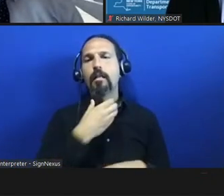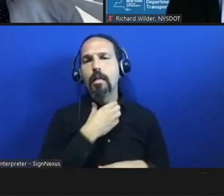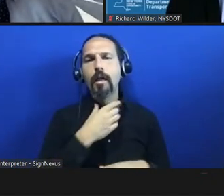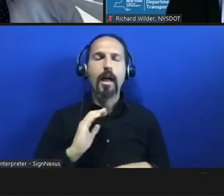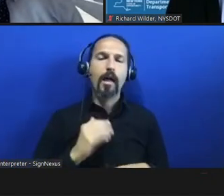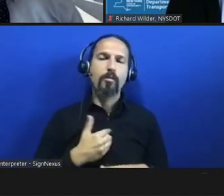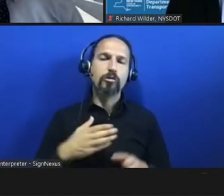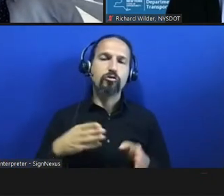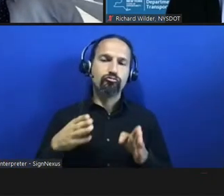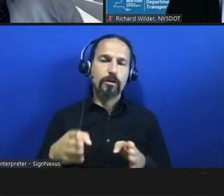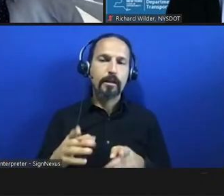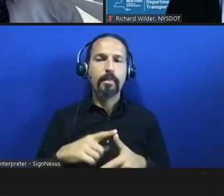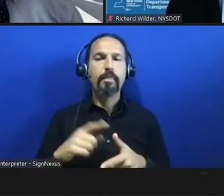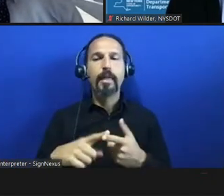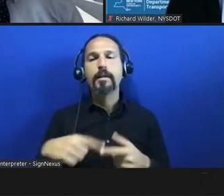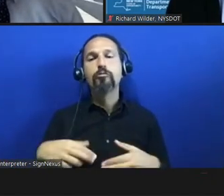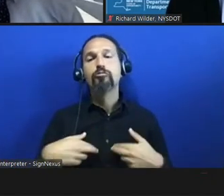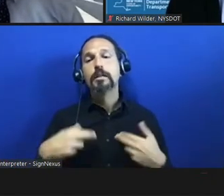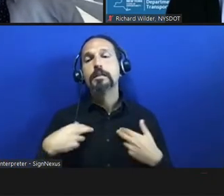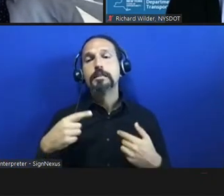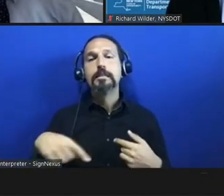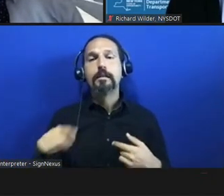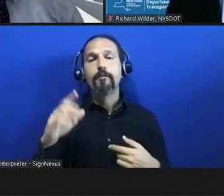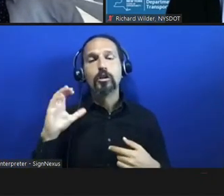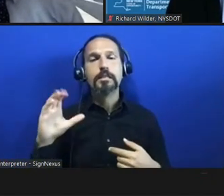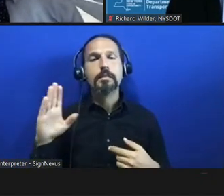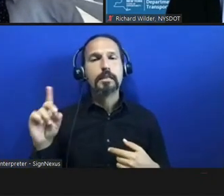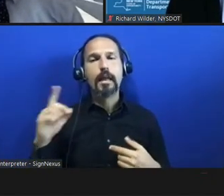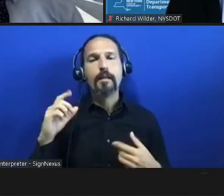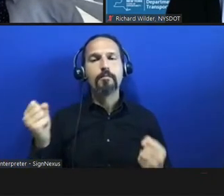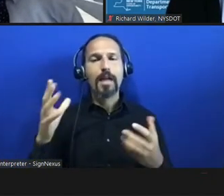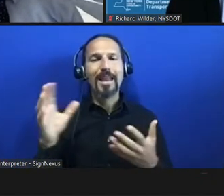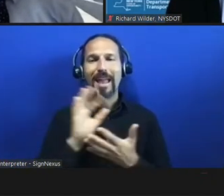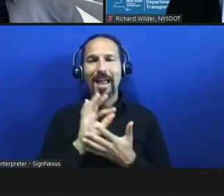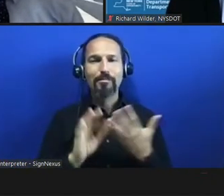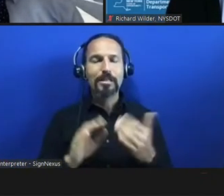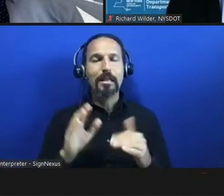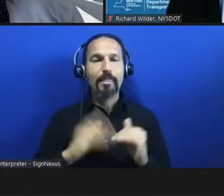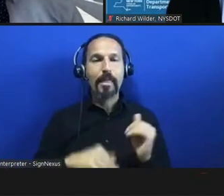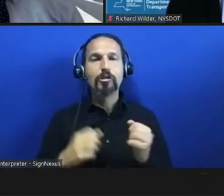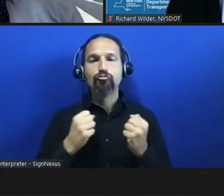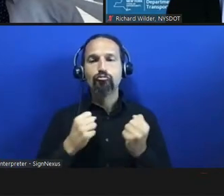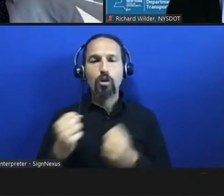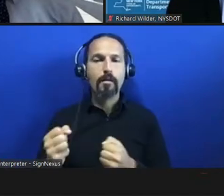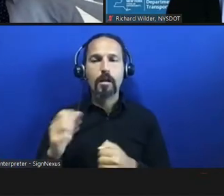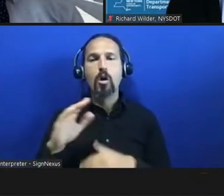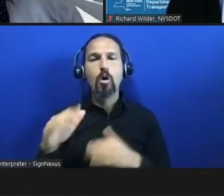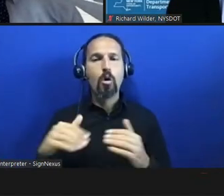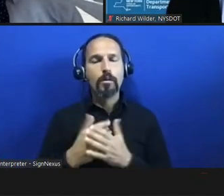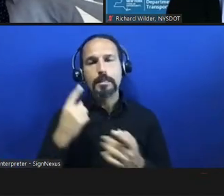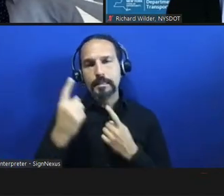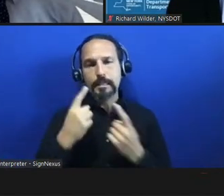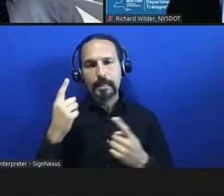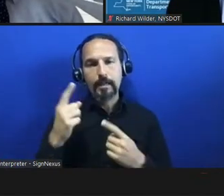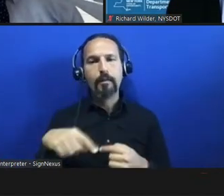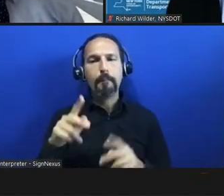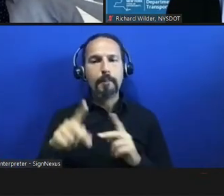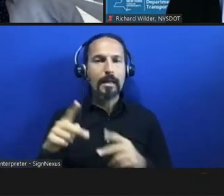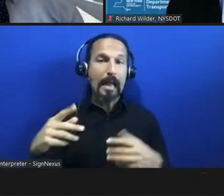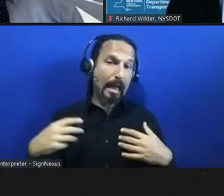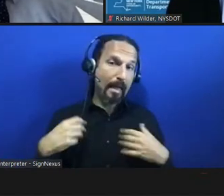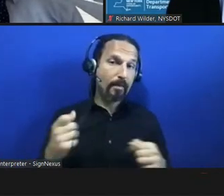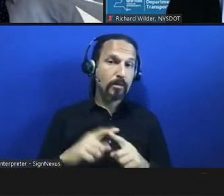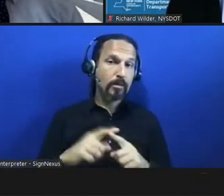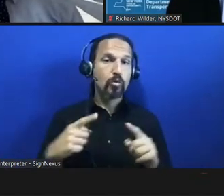and those claiming that residents of the CBD have many options other than driving all seem to assume the people are healthy enough